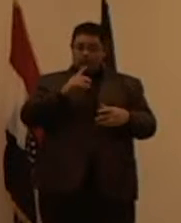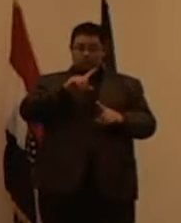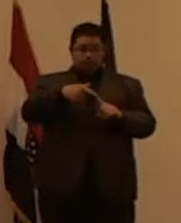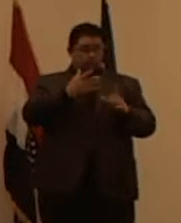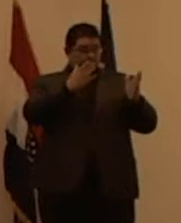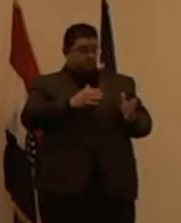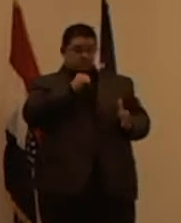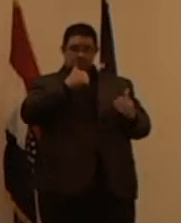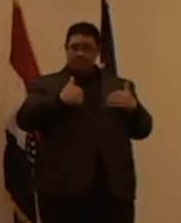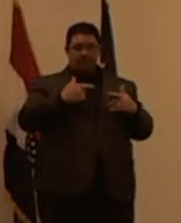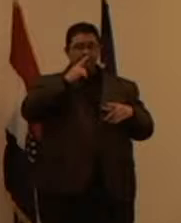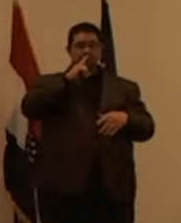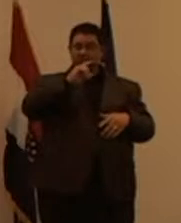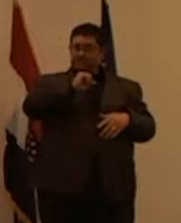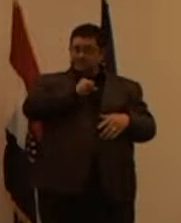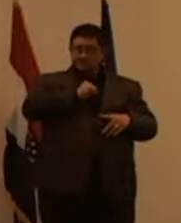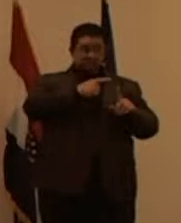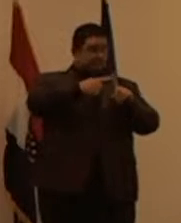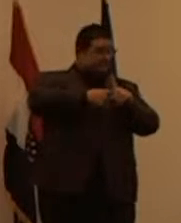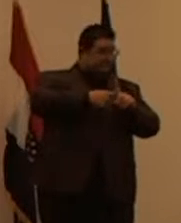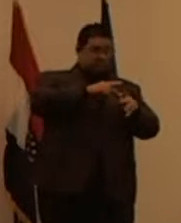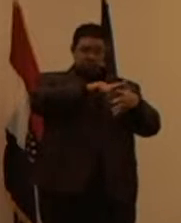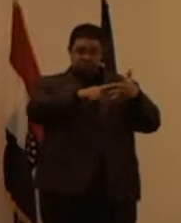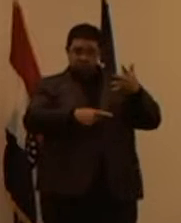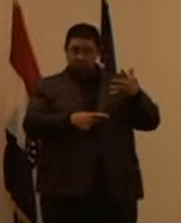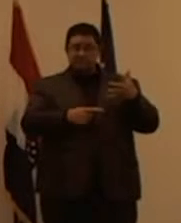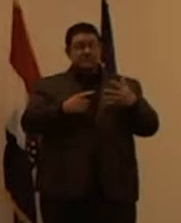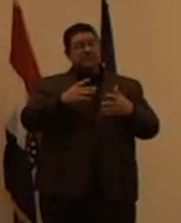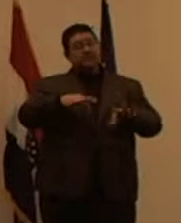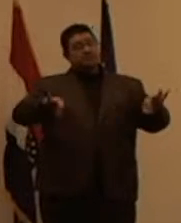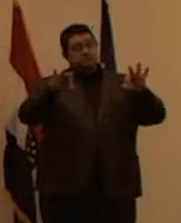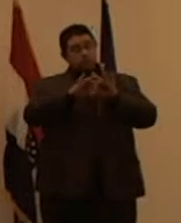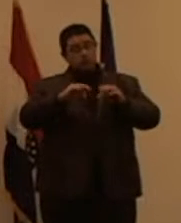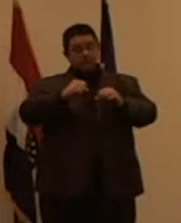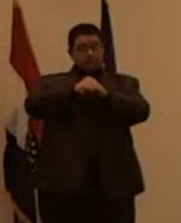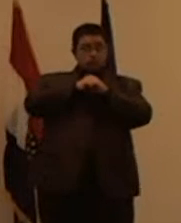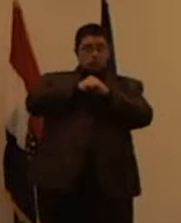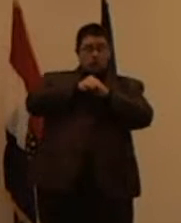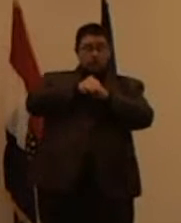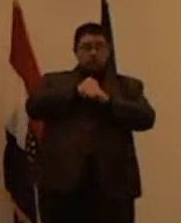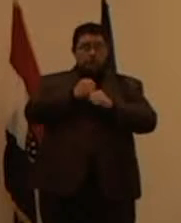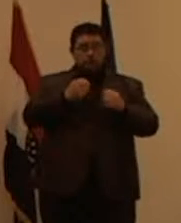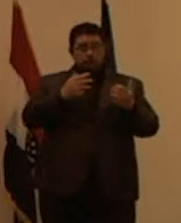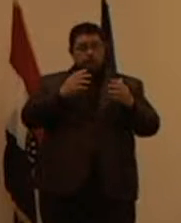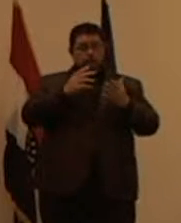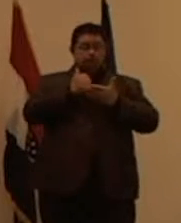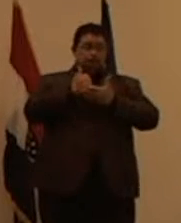symptoms. It's important to take precautions and do everything we can to prevent the spread of this virus.